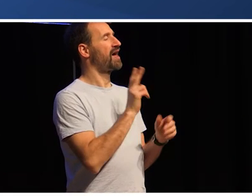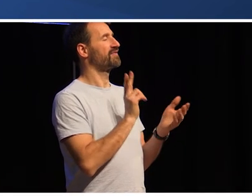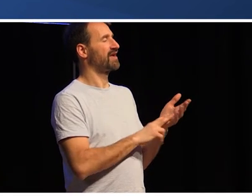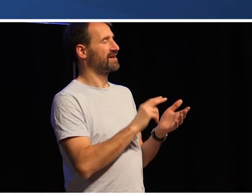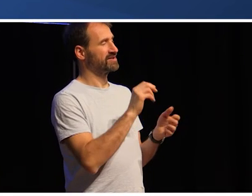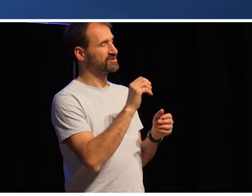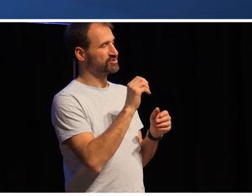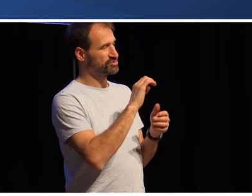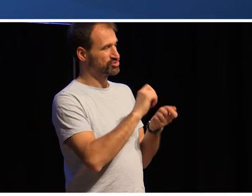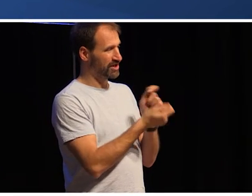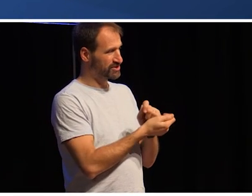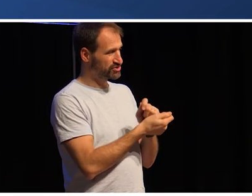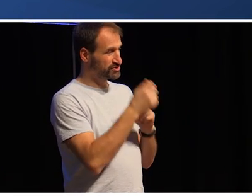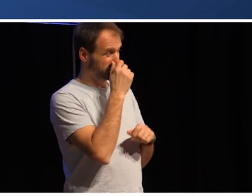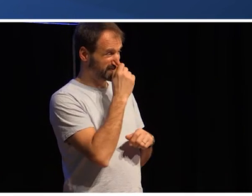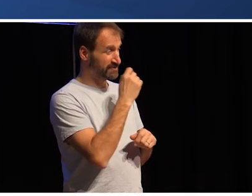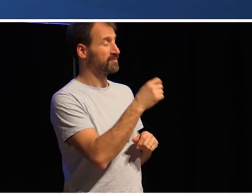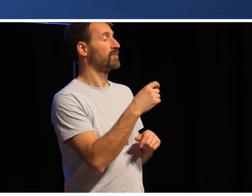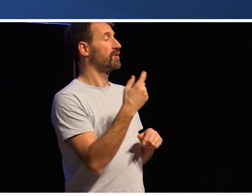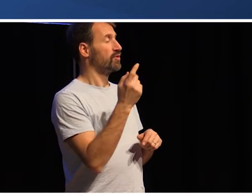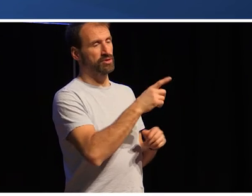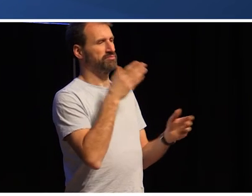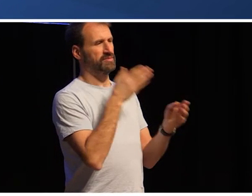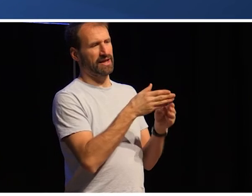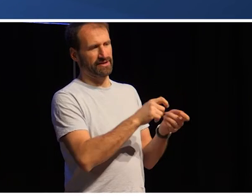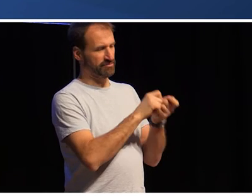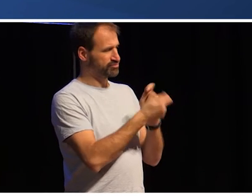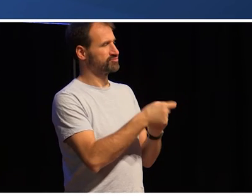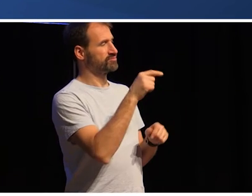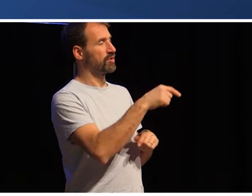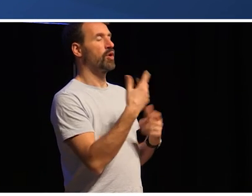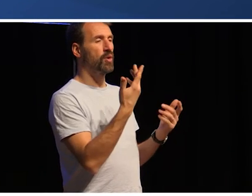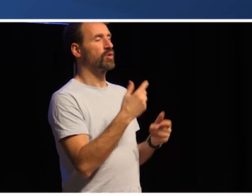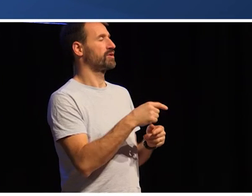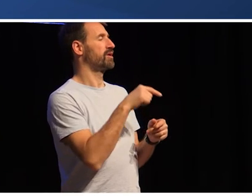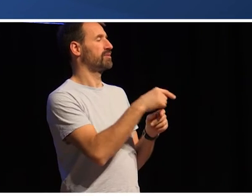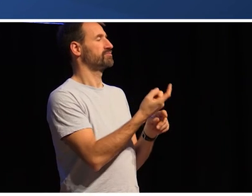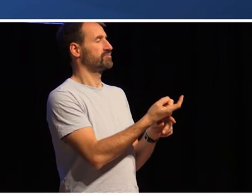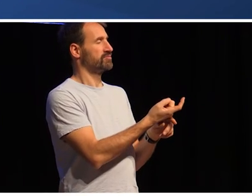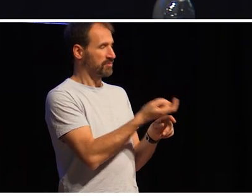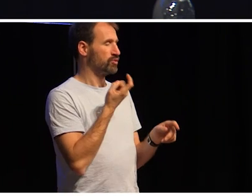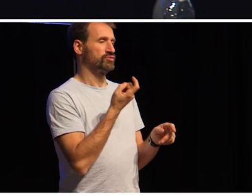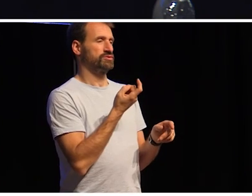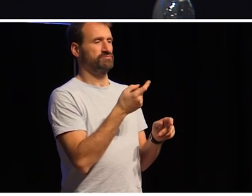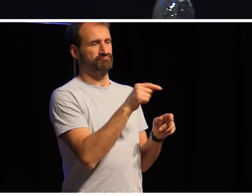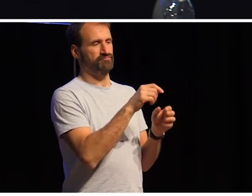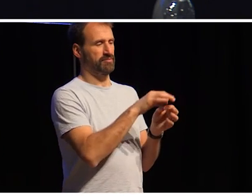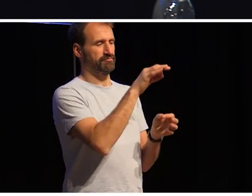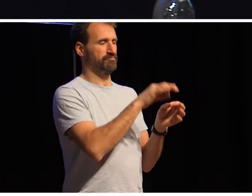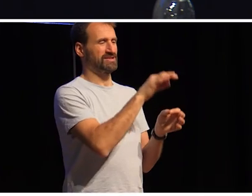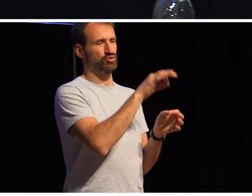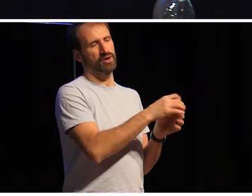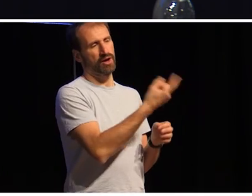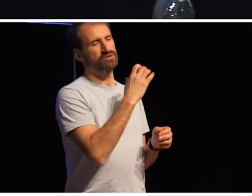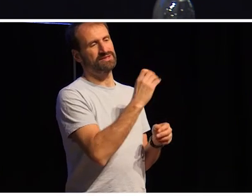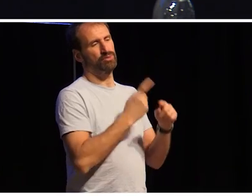function, or directly call the methods of a C++ object. And finally, I